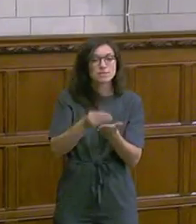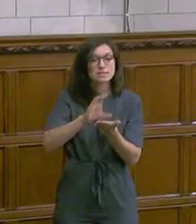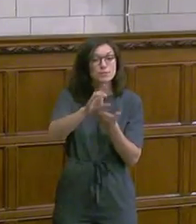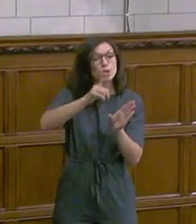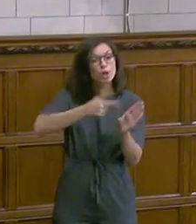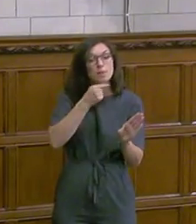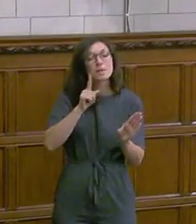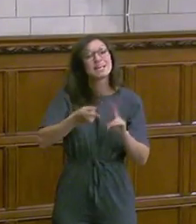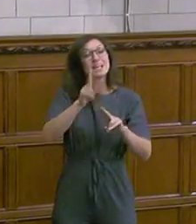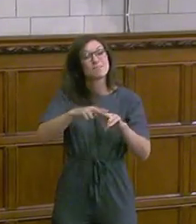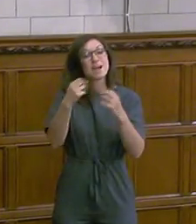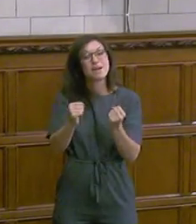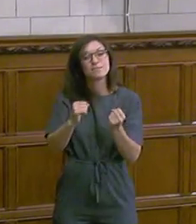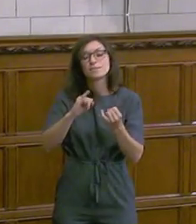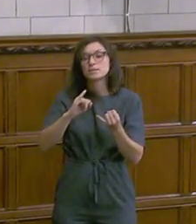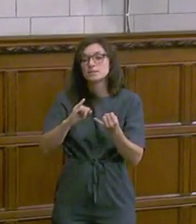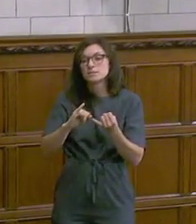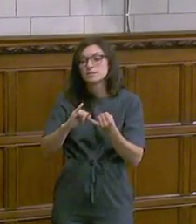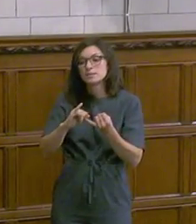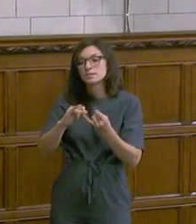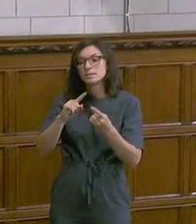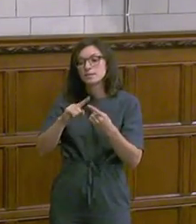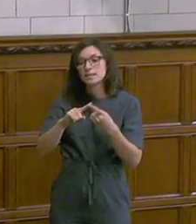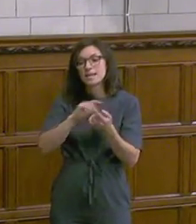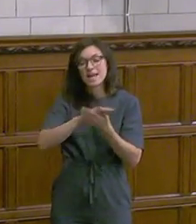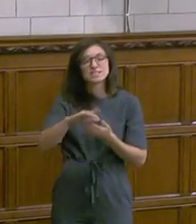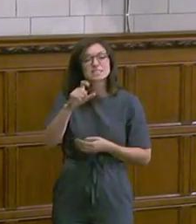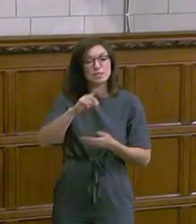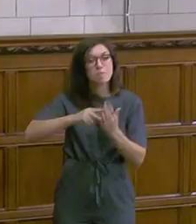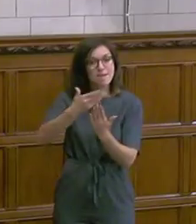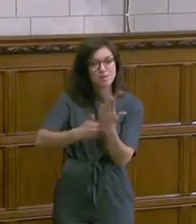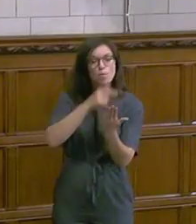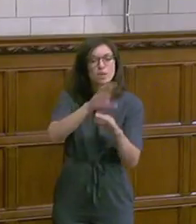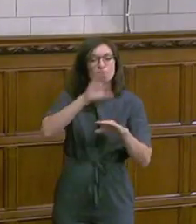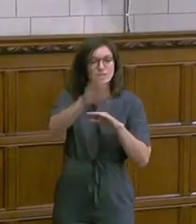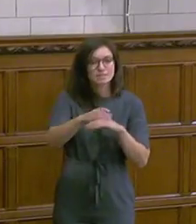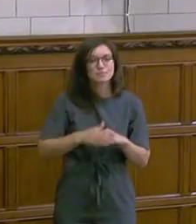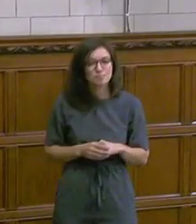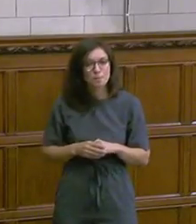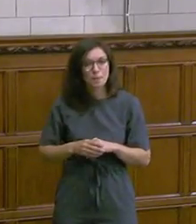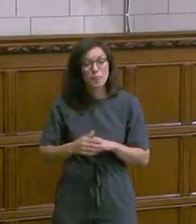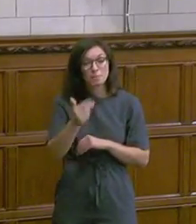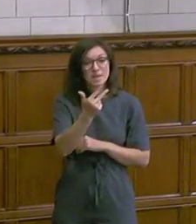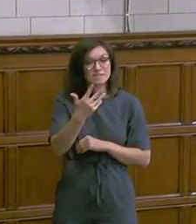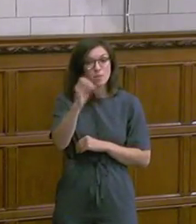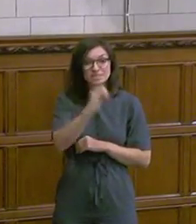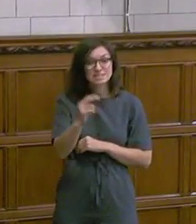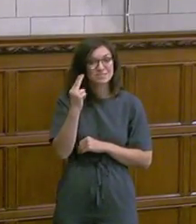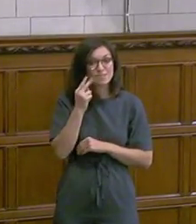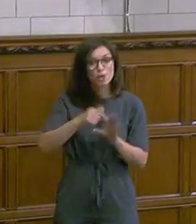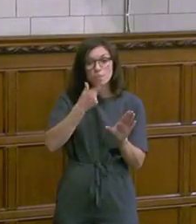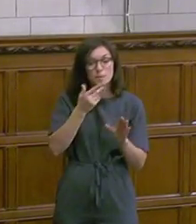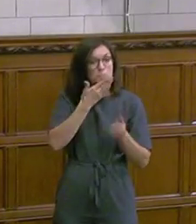they have an EHC plan. Government figures suggest that more than 85% of deaf young people do not have